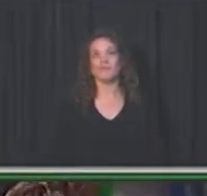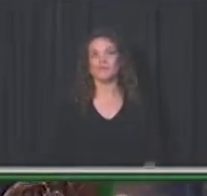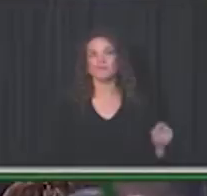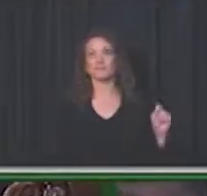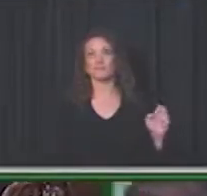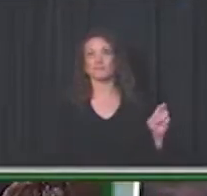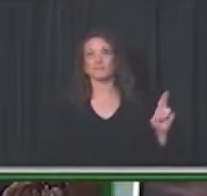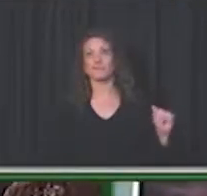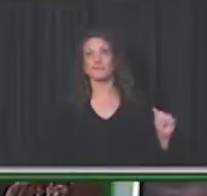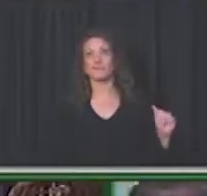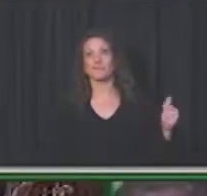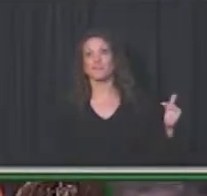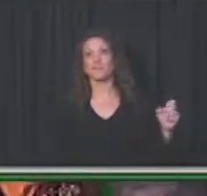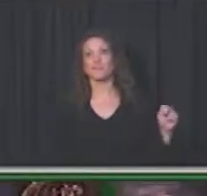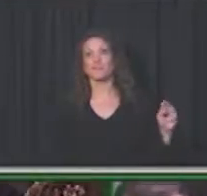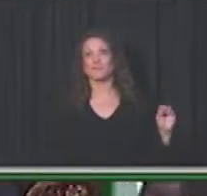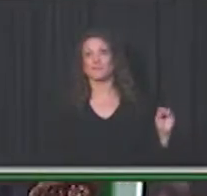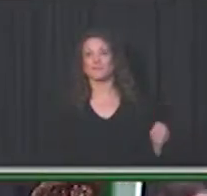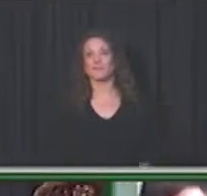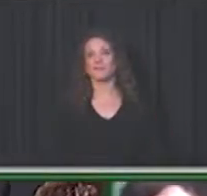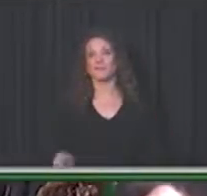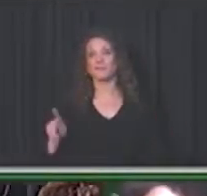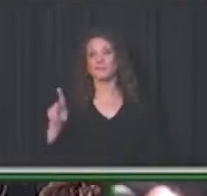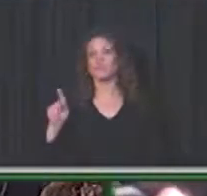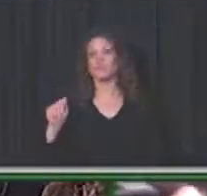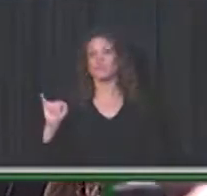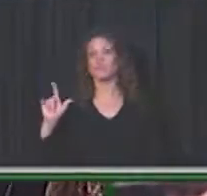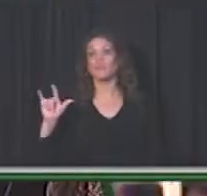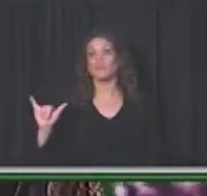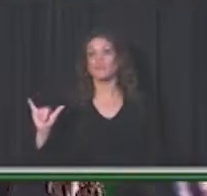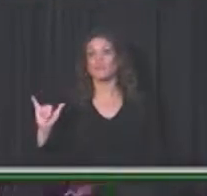Tara Geno. Kaylee Isaacs.